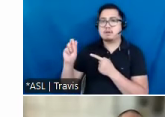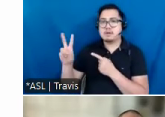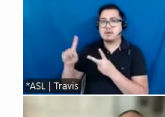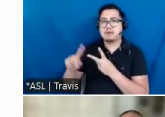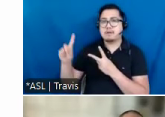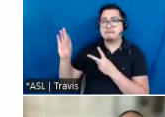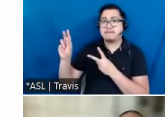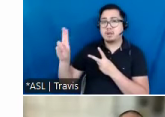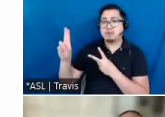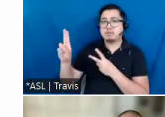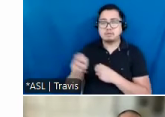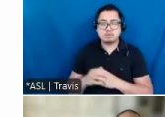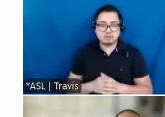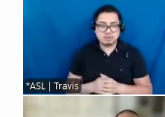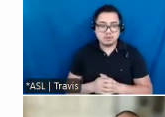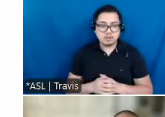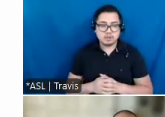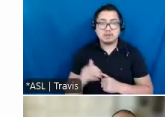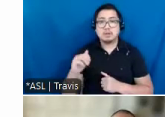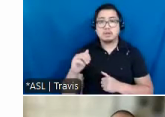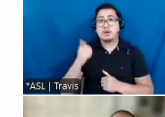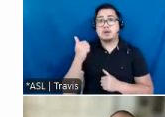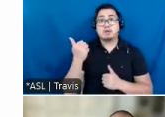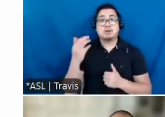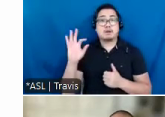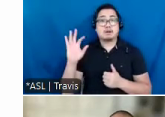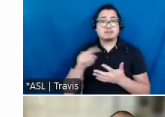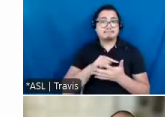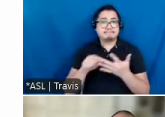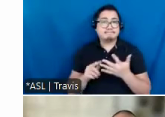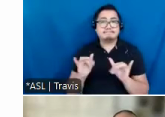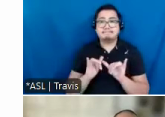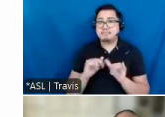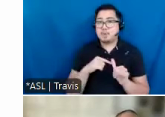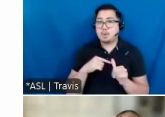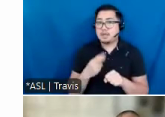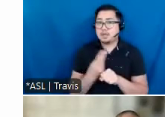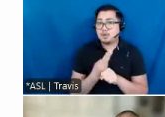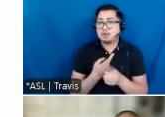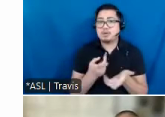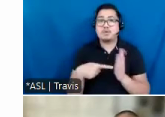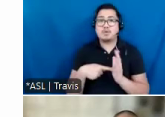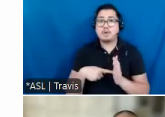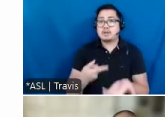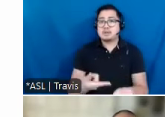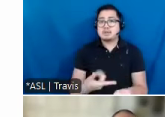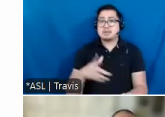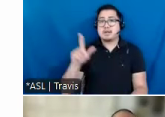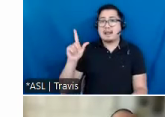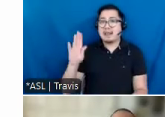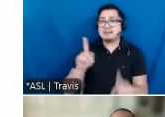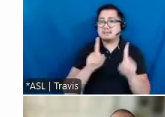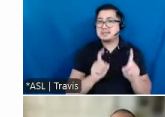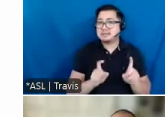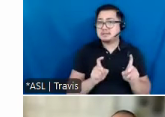Now, other metrics that we can use to track what is going on in our communities includes laboratory testing results.